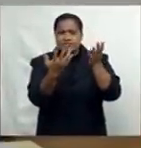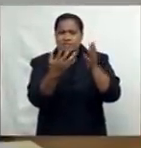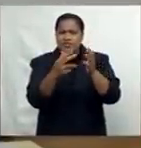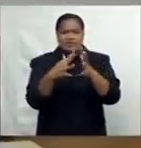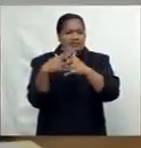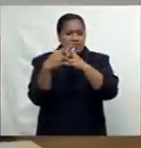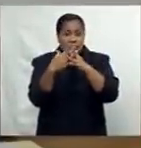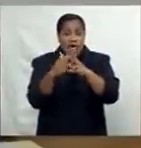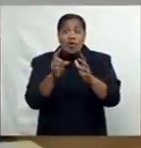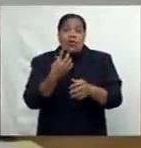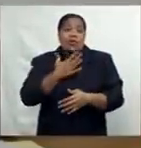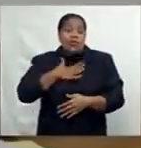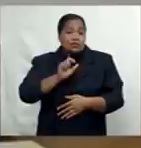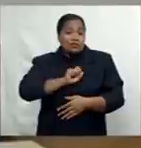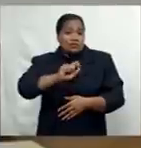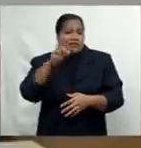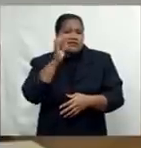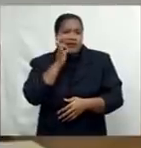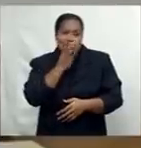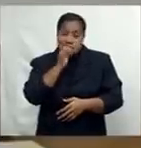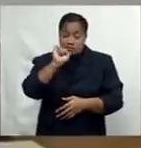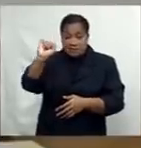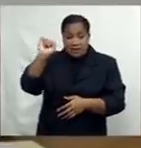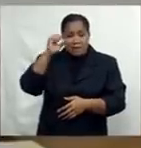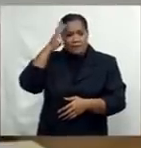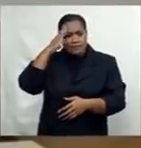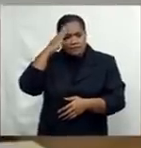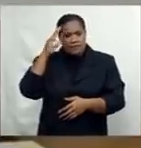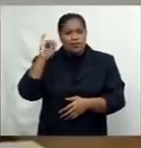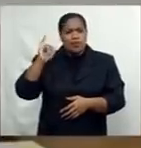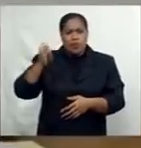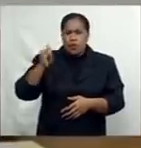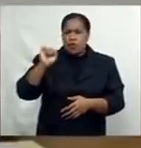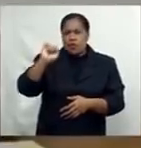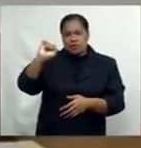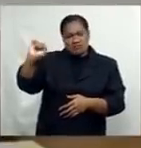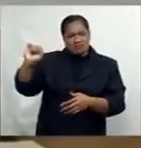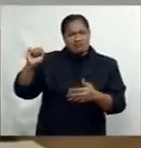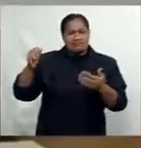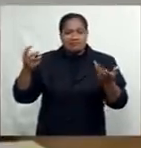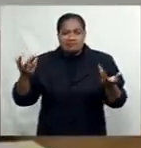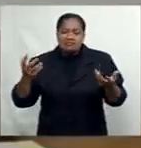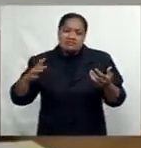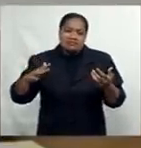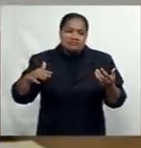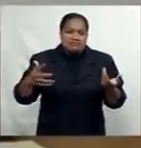send flowers to their mother or spouse or wants to send a cake